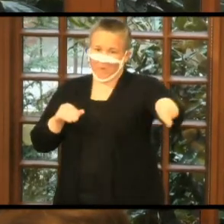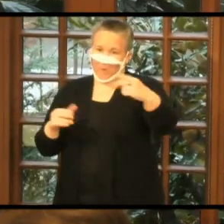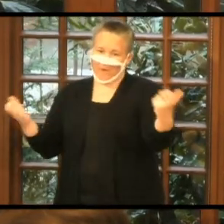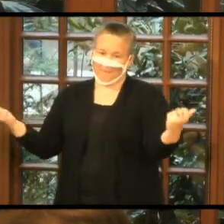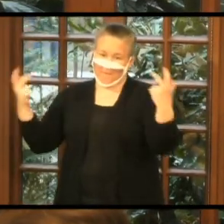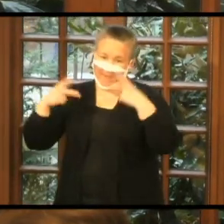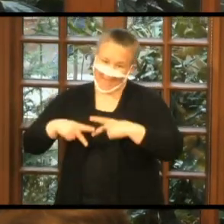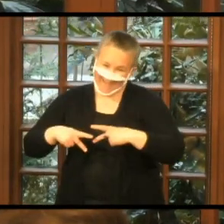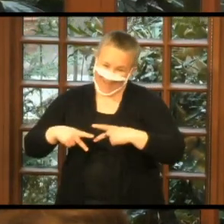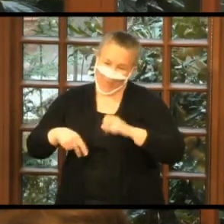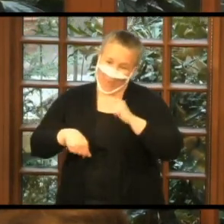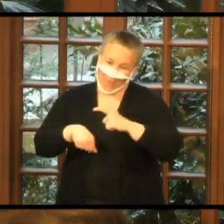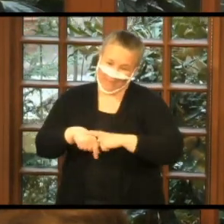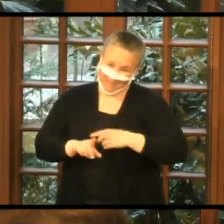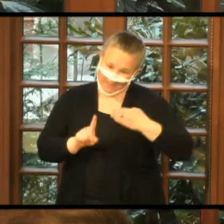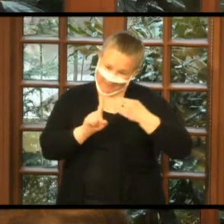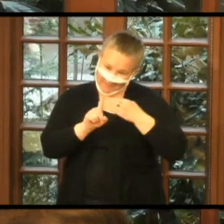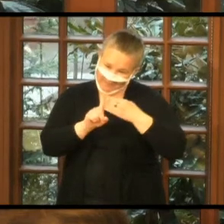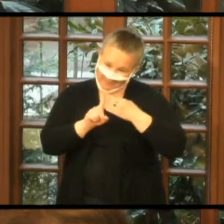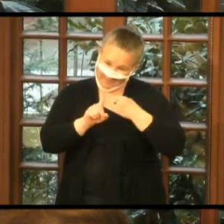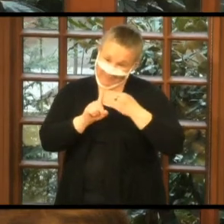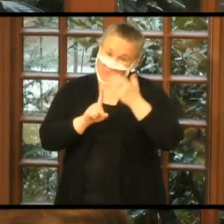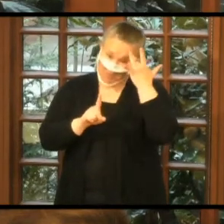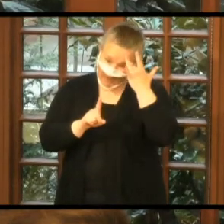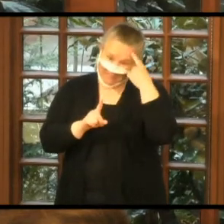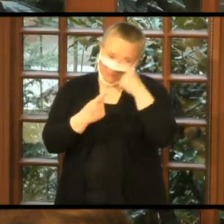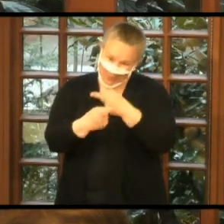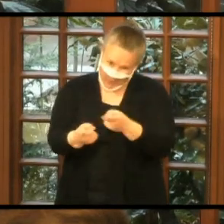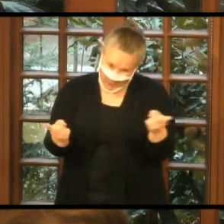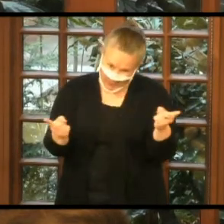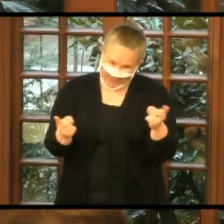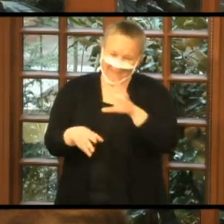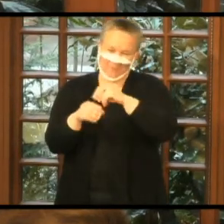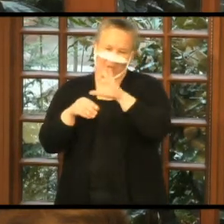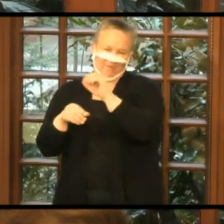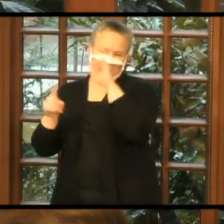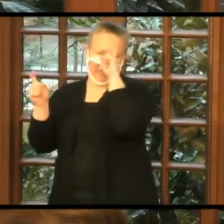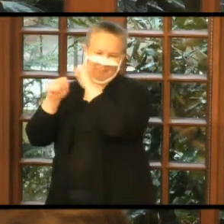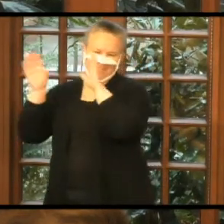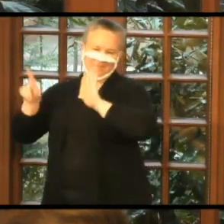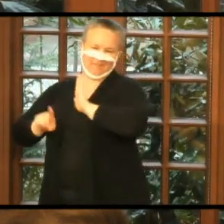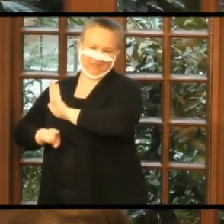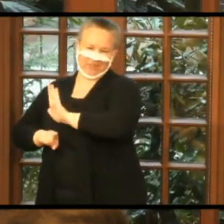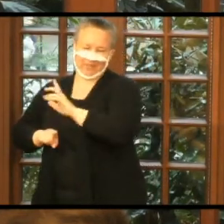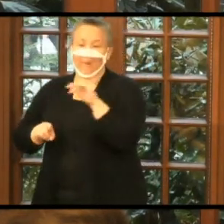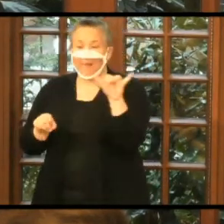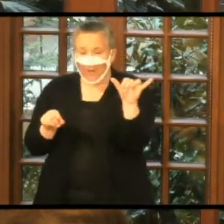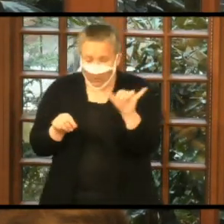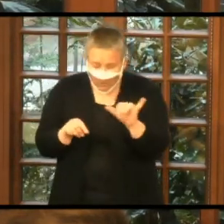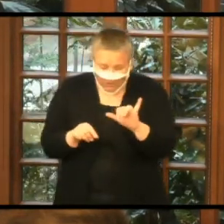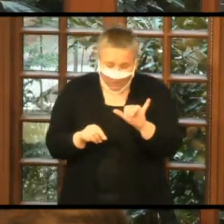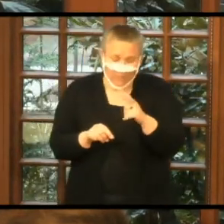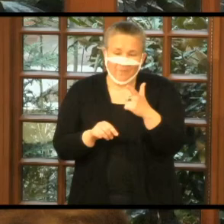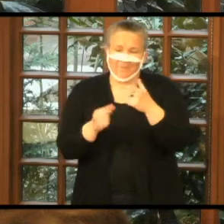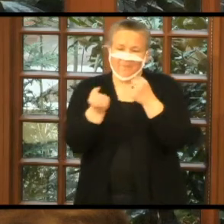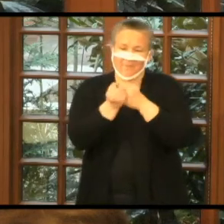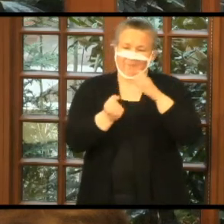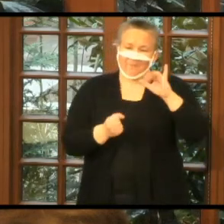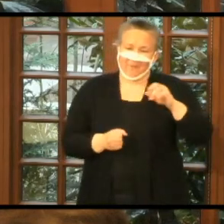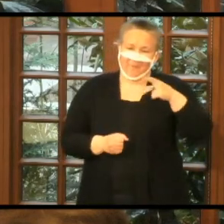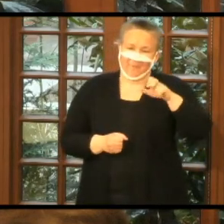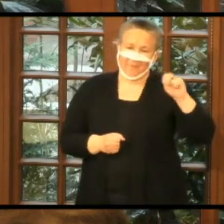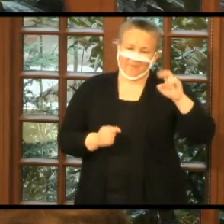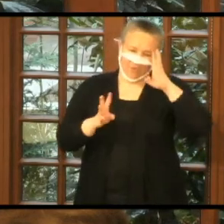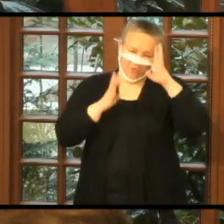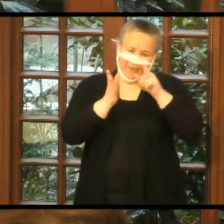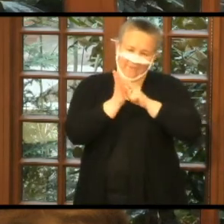back here all the time because it is also for you. And that was part of Bob's vision. And it's also sponsored by Penn's